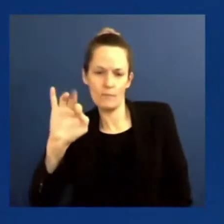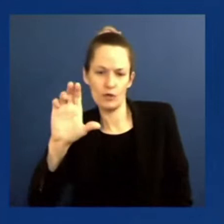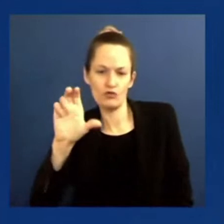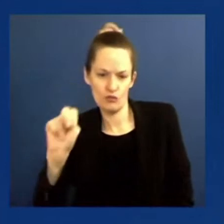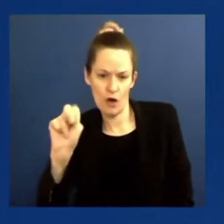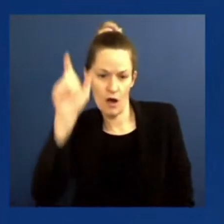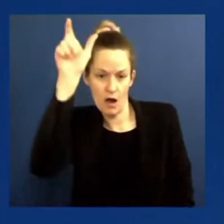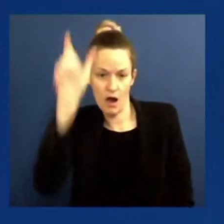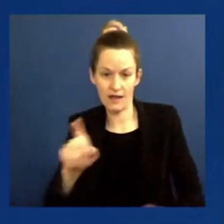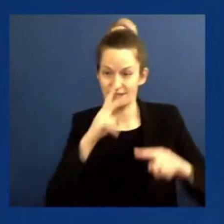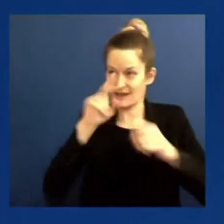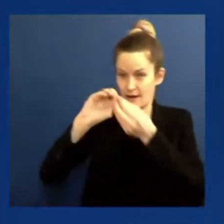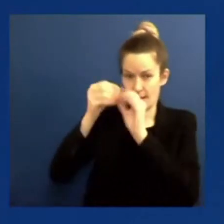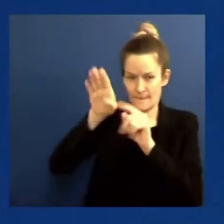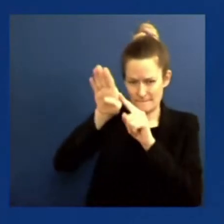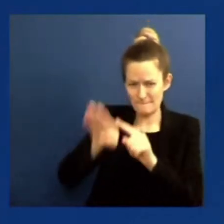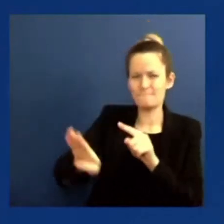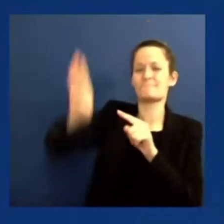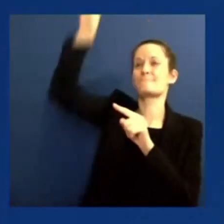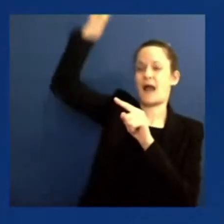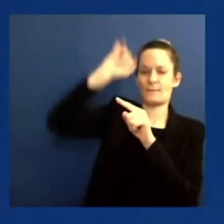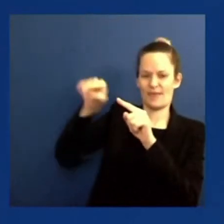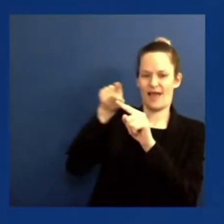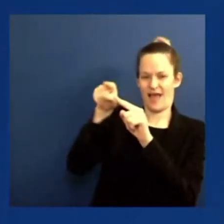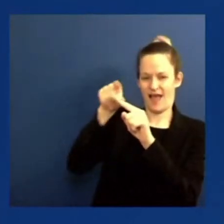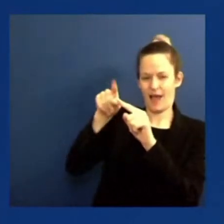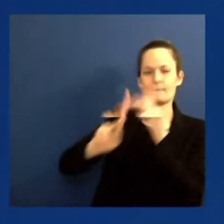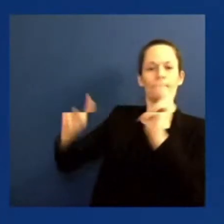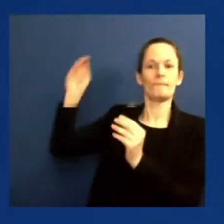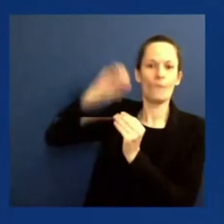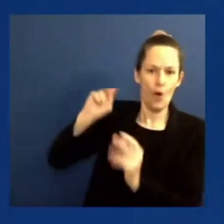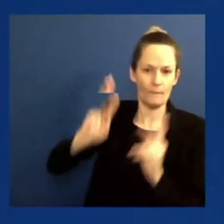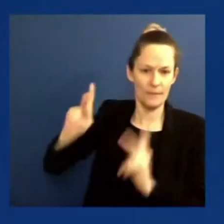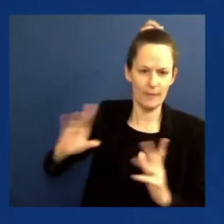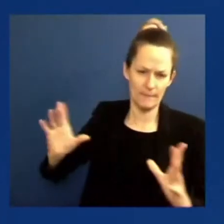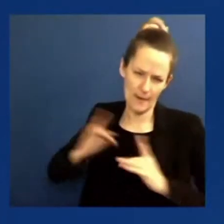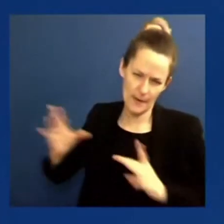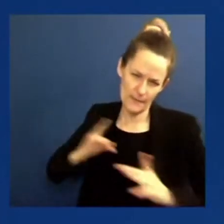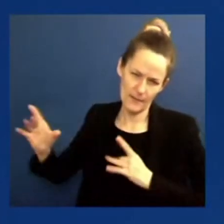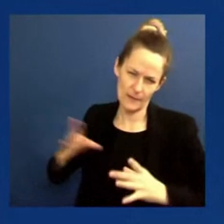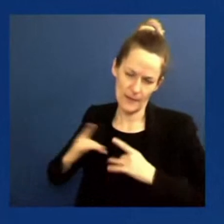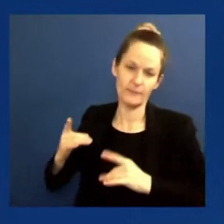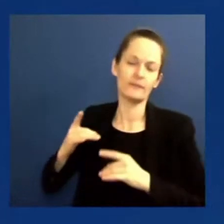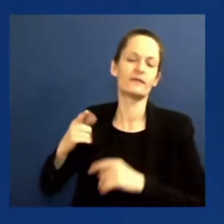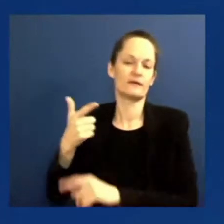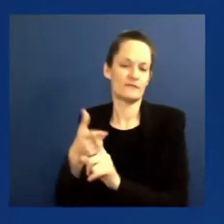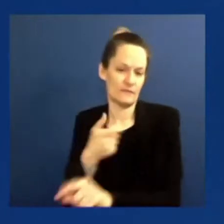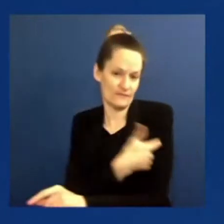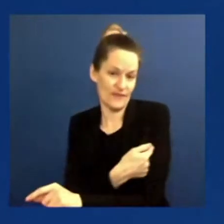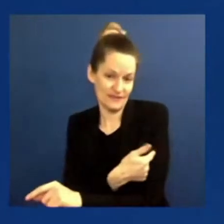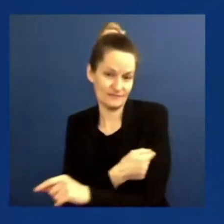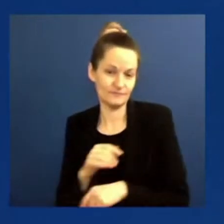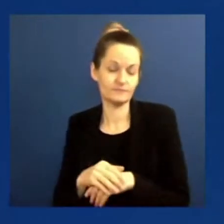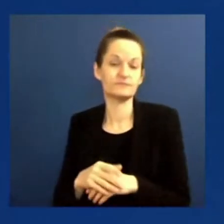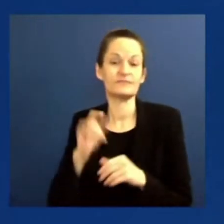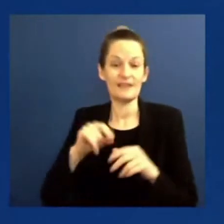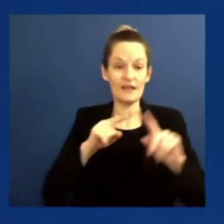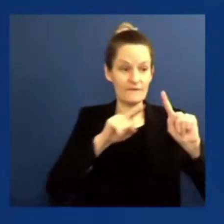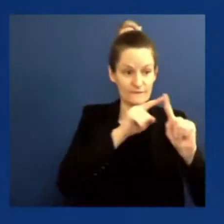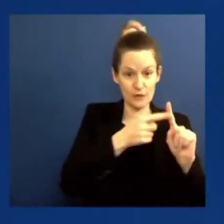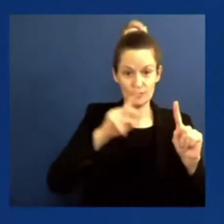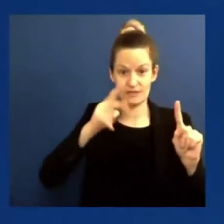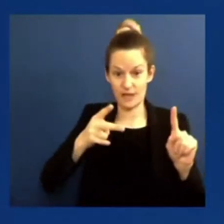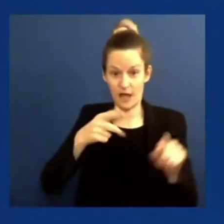the top graph. Case rates are lower for those who have received their primary series, represented by the light blue dotted